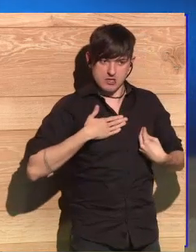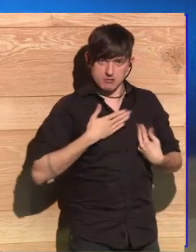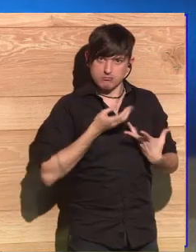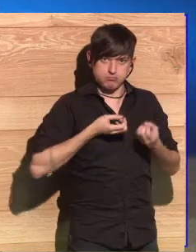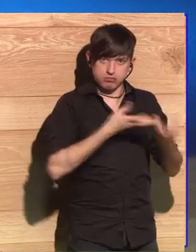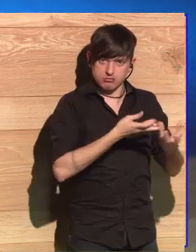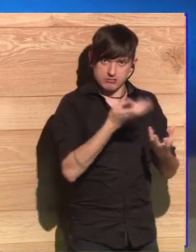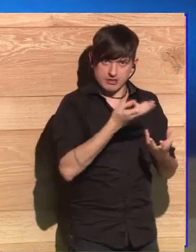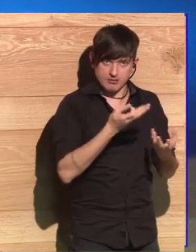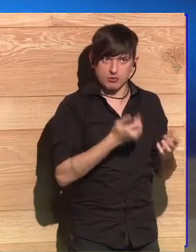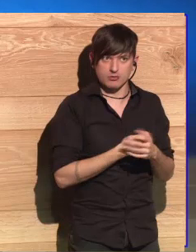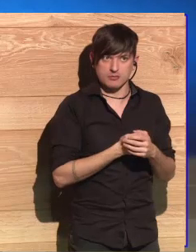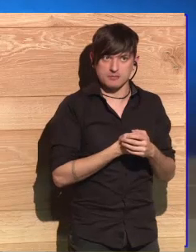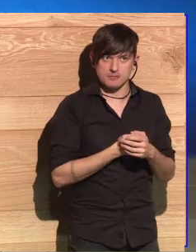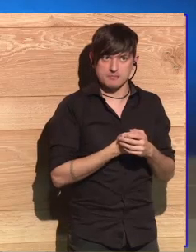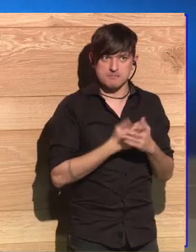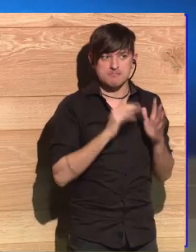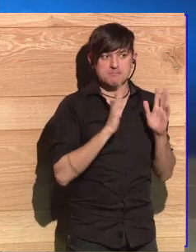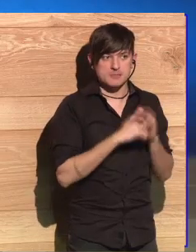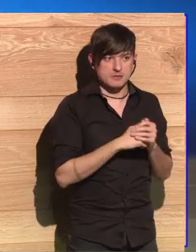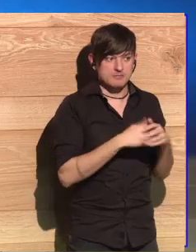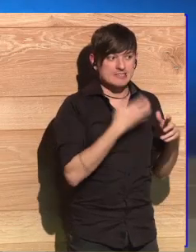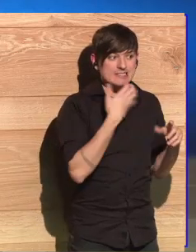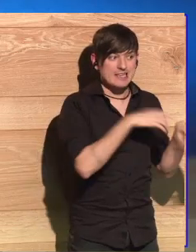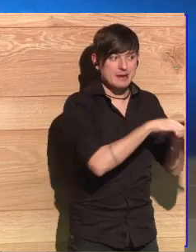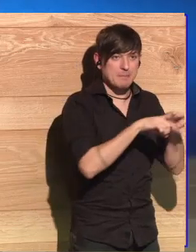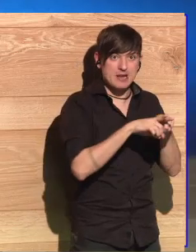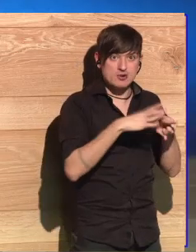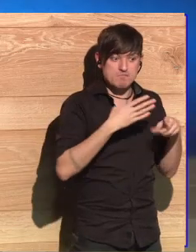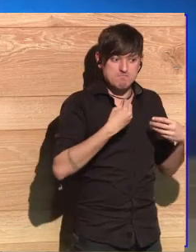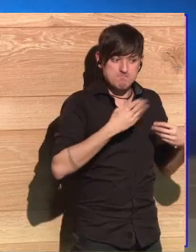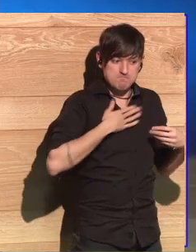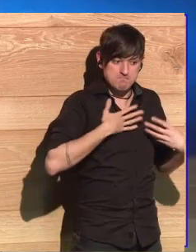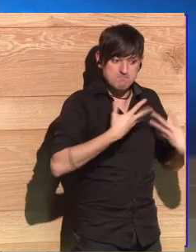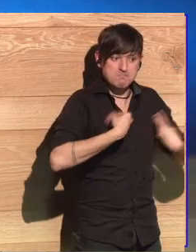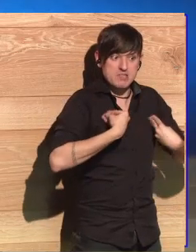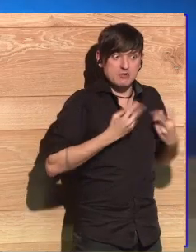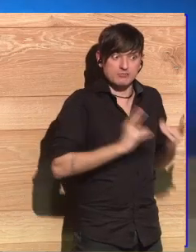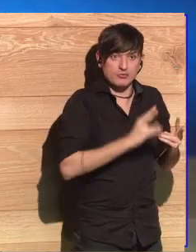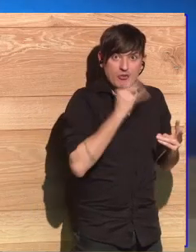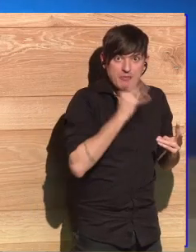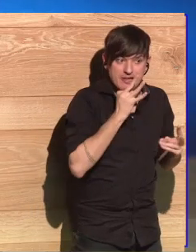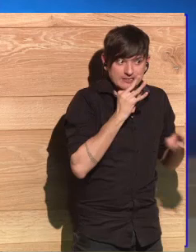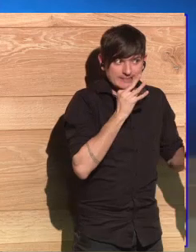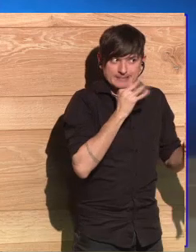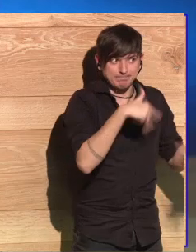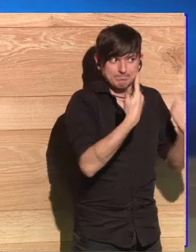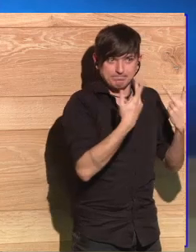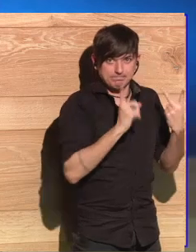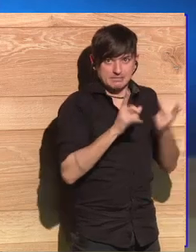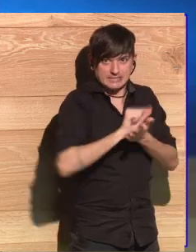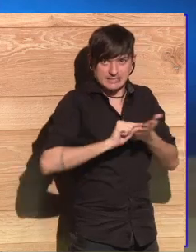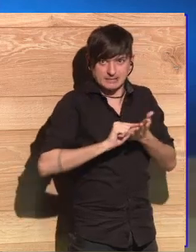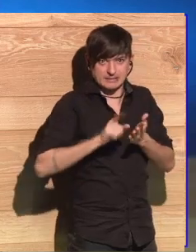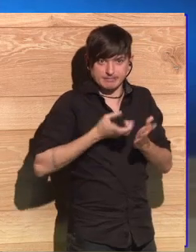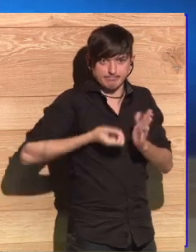especially when they were sick, because if I had written this while they were in ill health, I would have felt like I was just sticking a knife